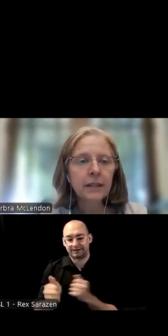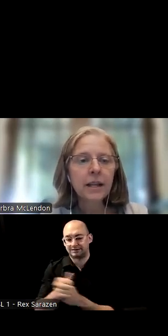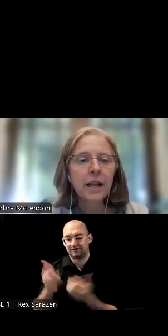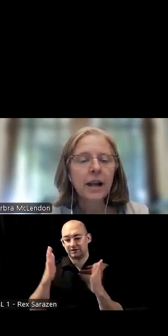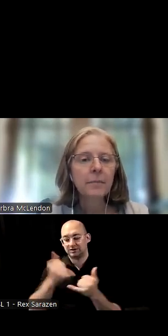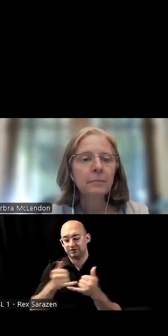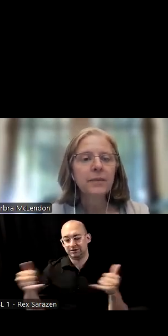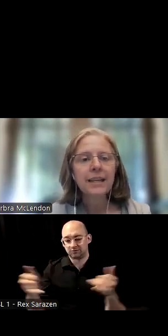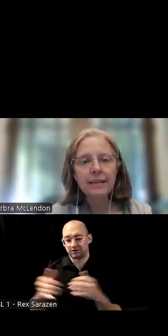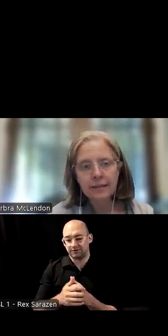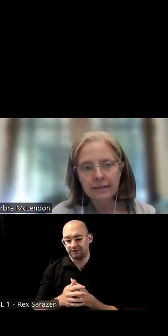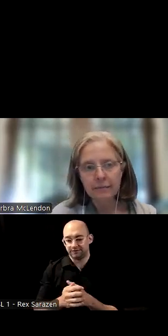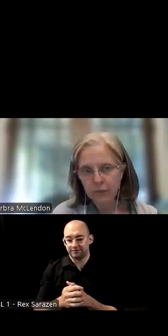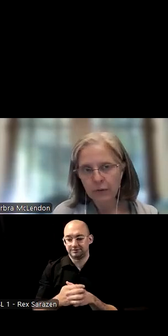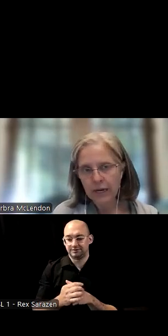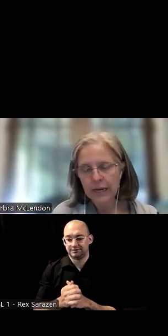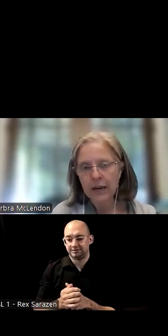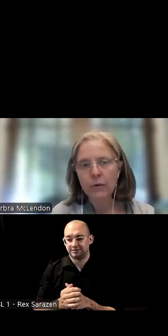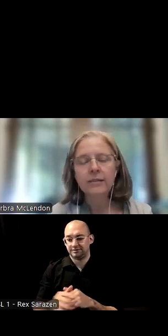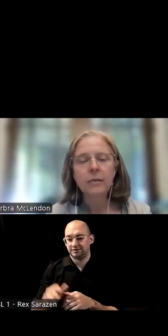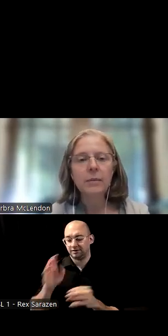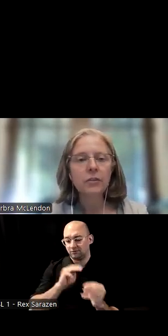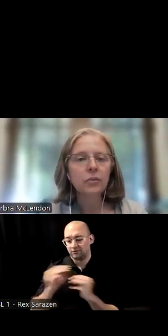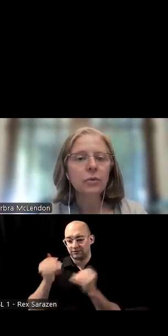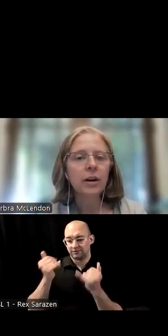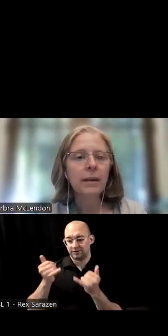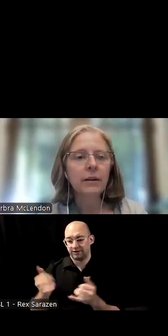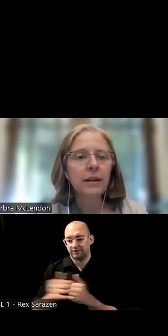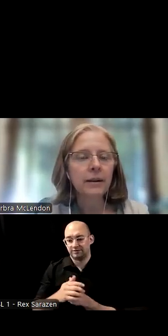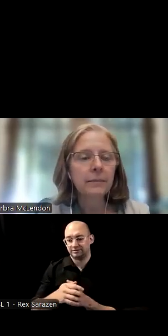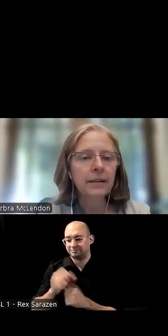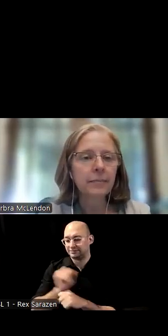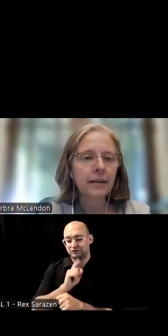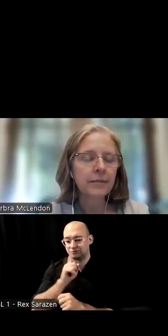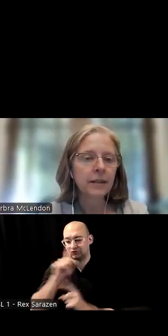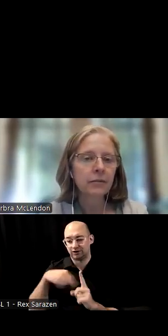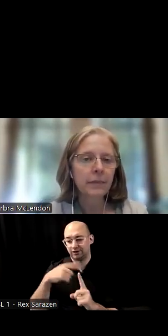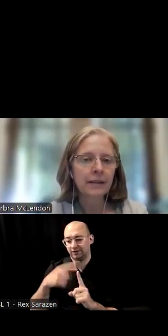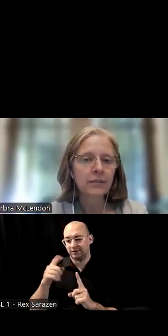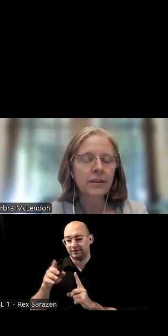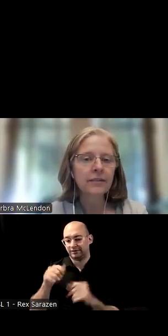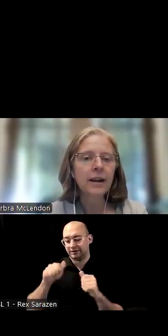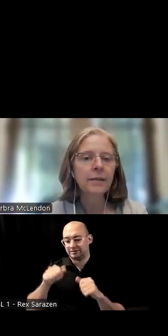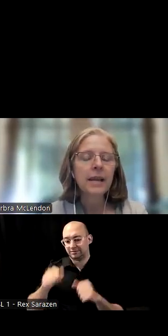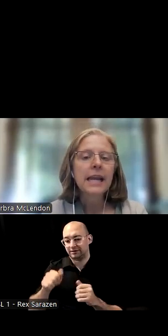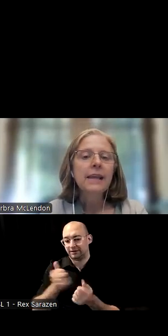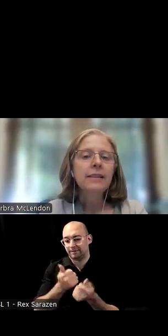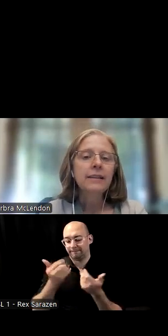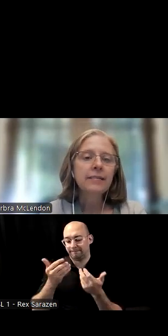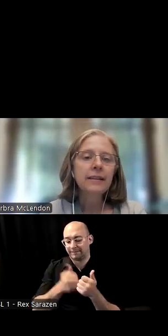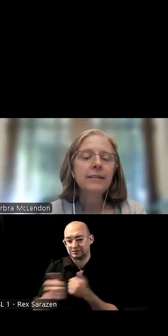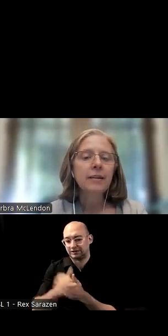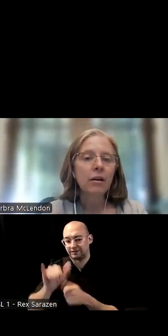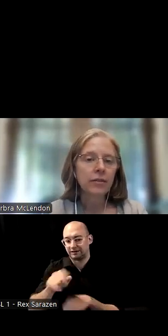next bill isn't moving right now, and so I'm not sure about its possibility for passage this time.